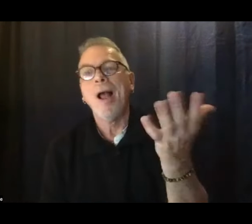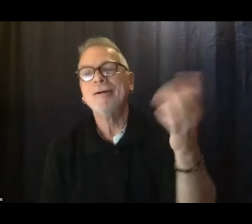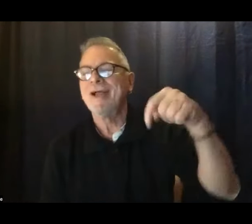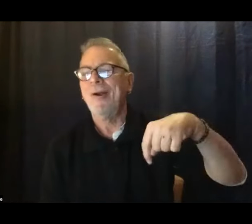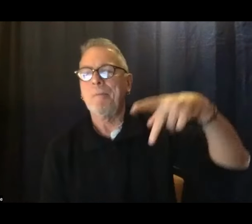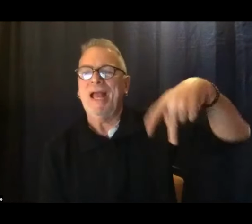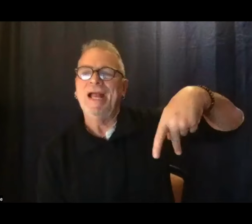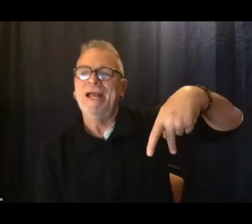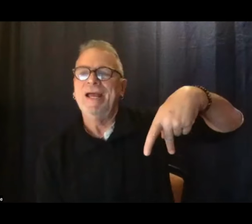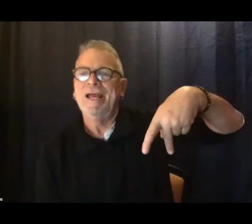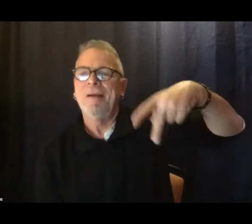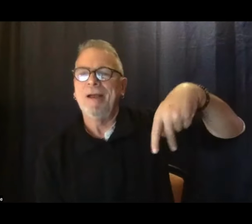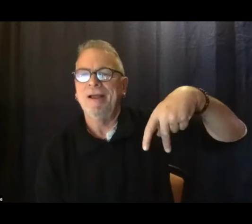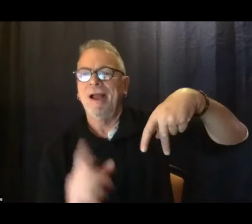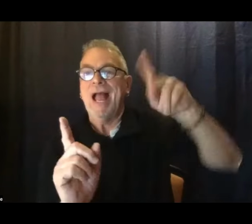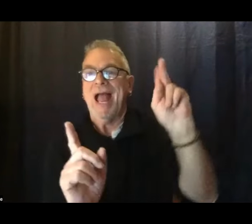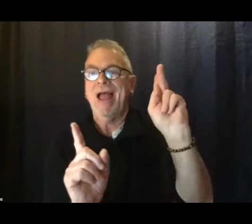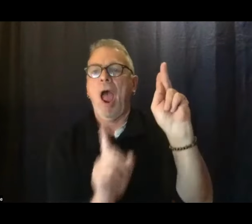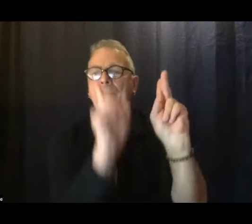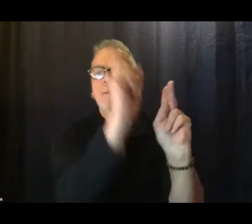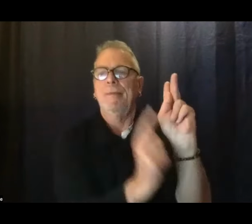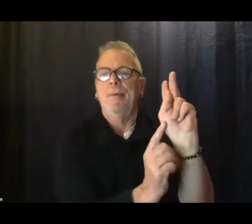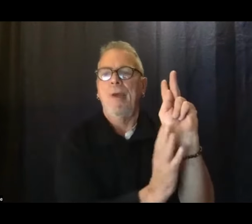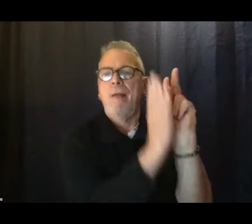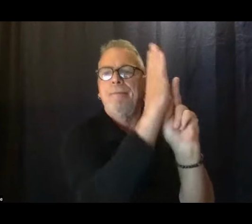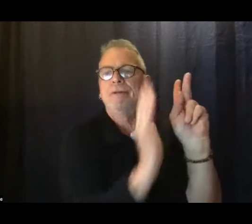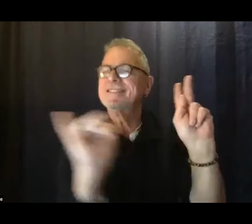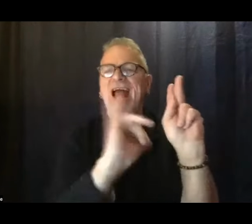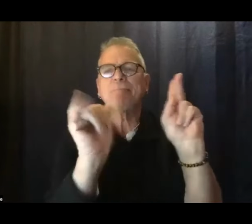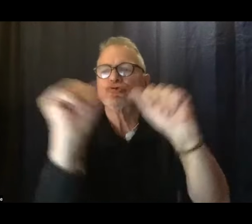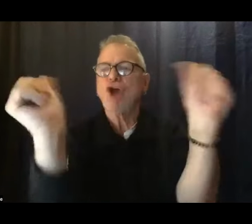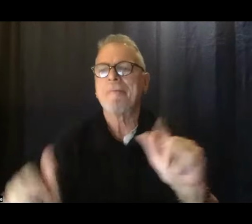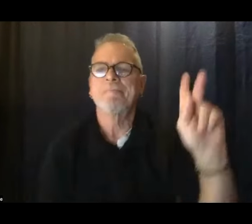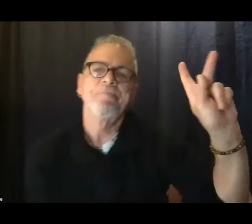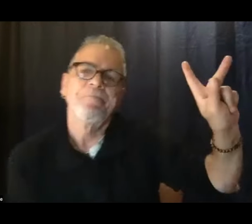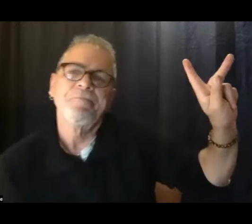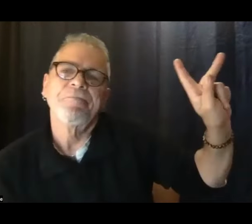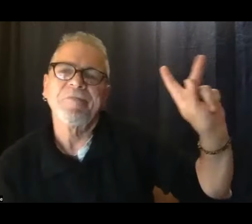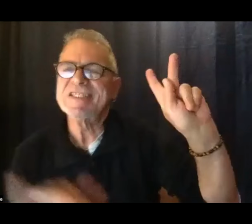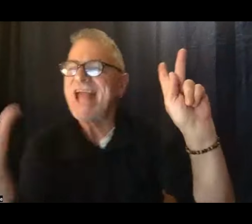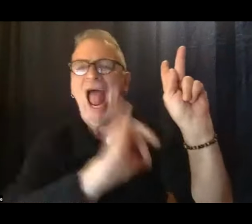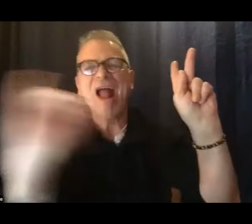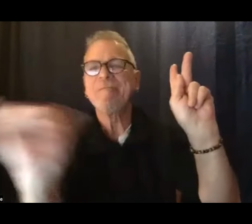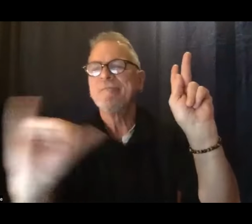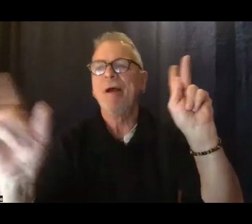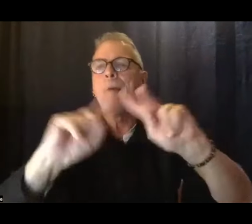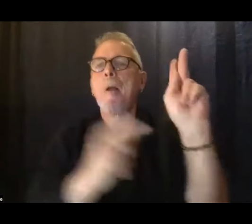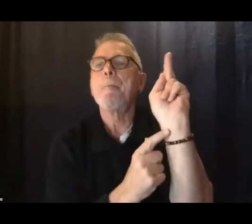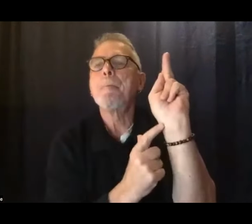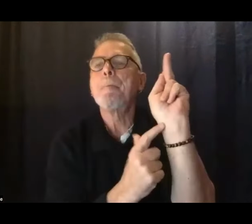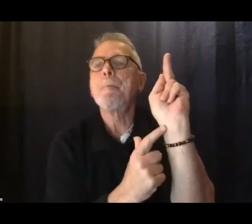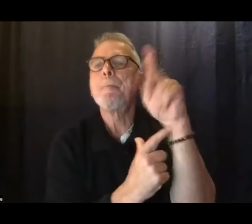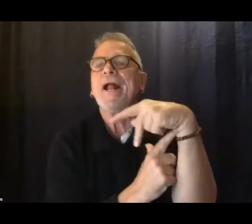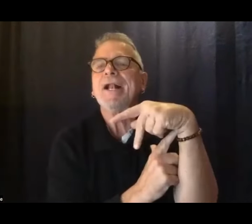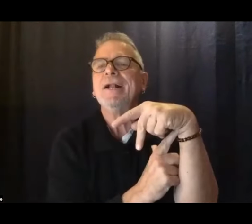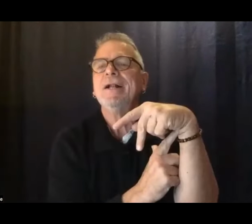out of 26. 2 and with 24 eliminated. So it's the P and the Q, right? Hand shape, same as the K